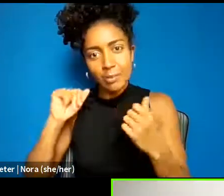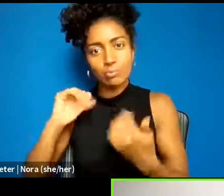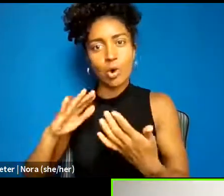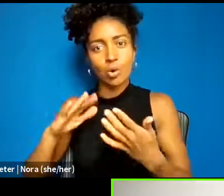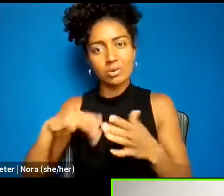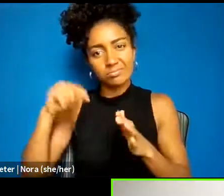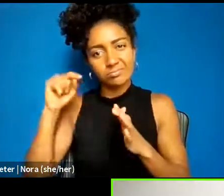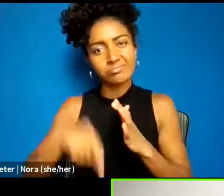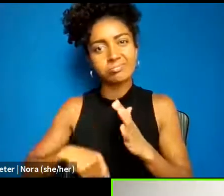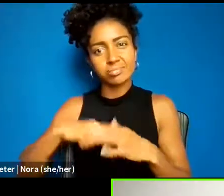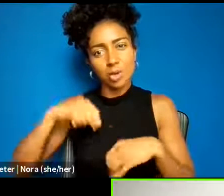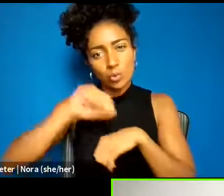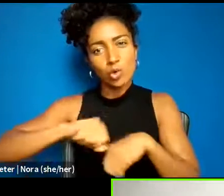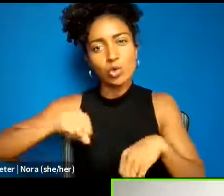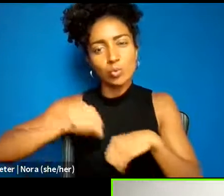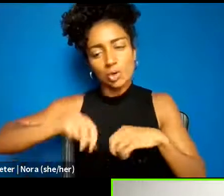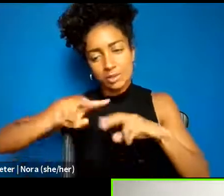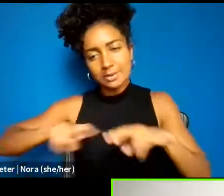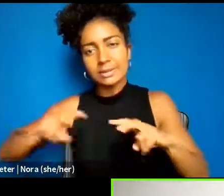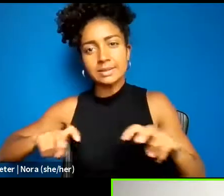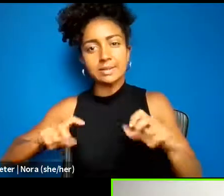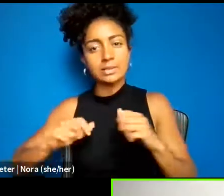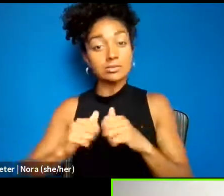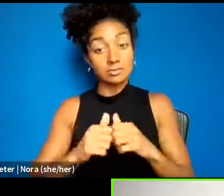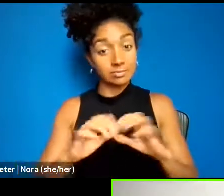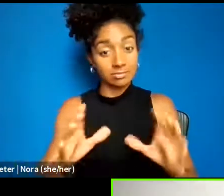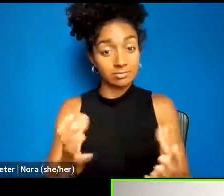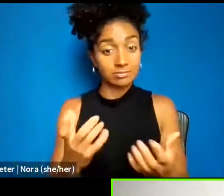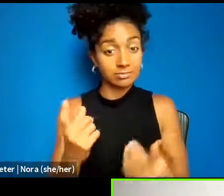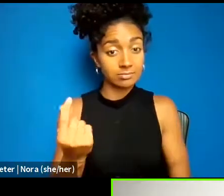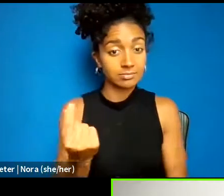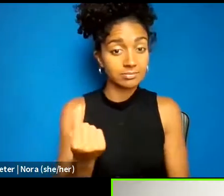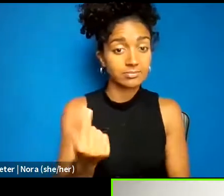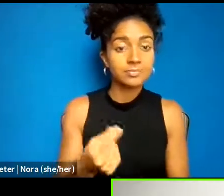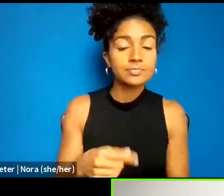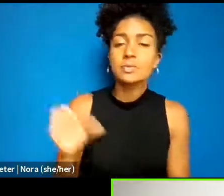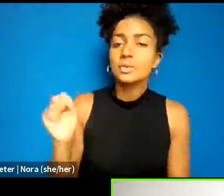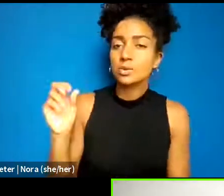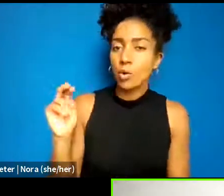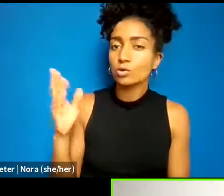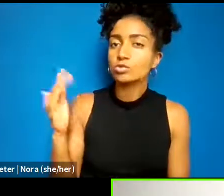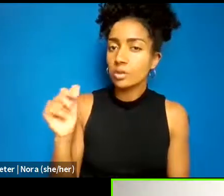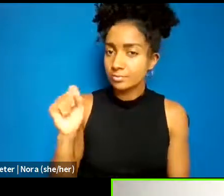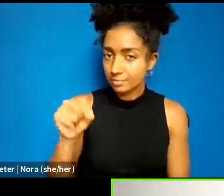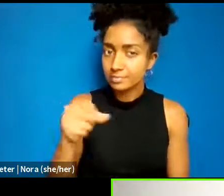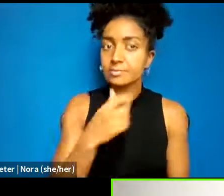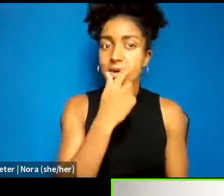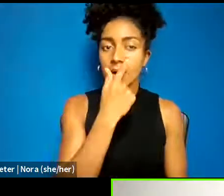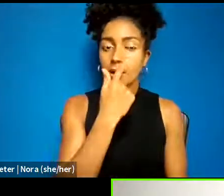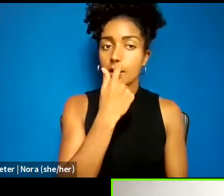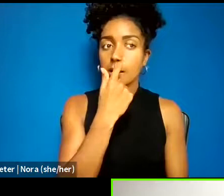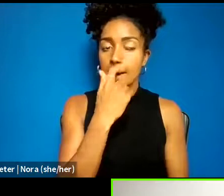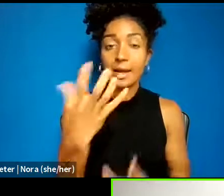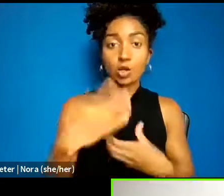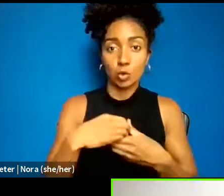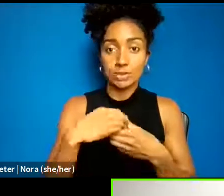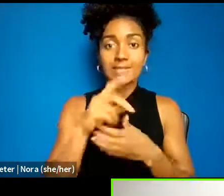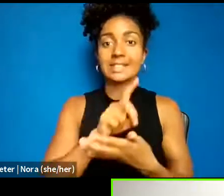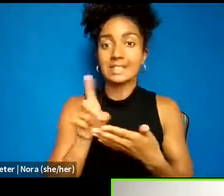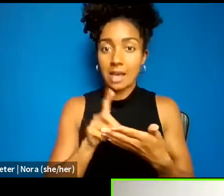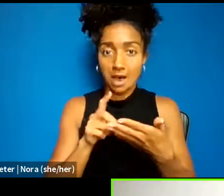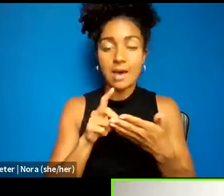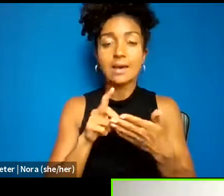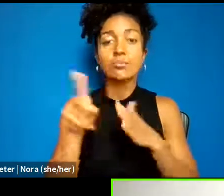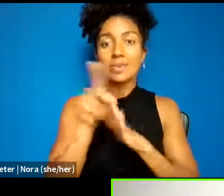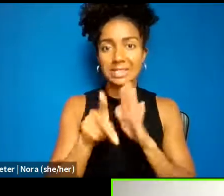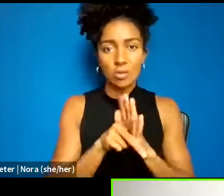I think, inclusive design principles are ripe for working with DEI work,